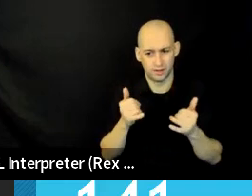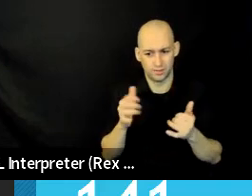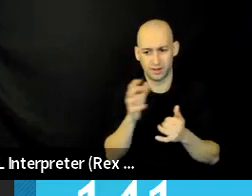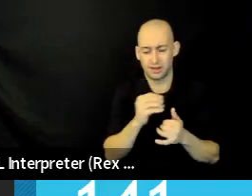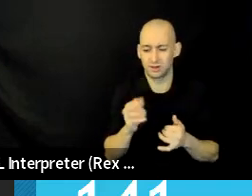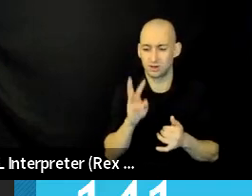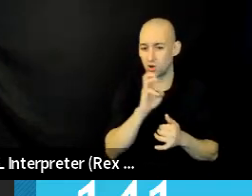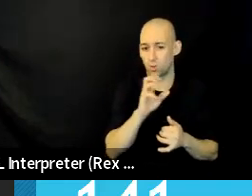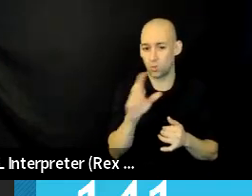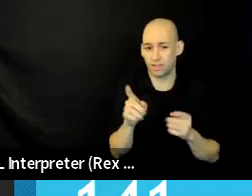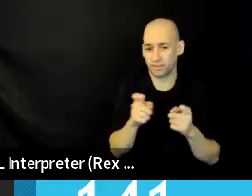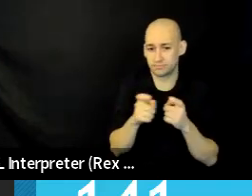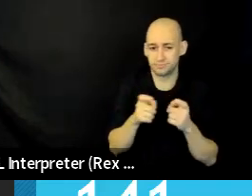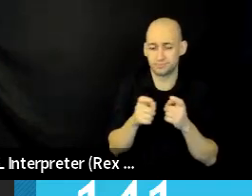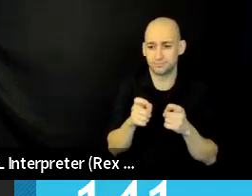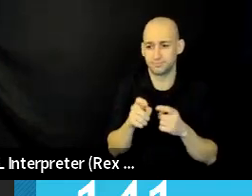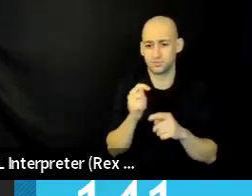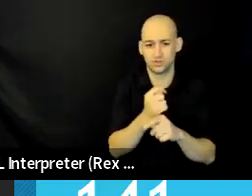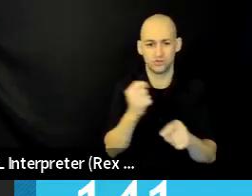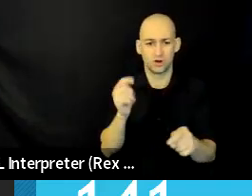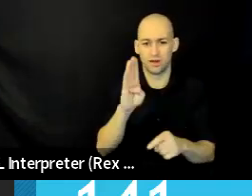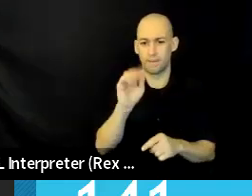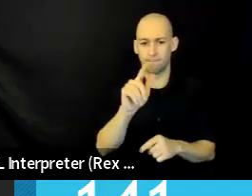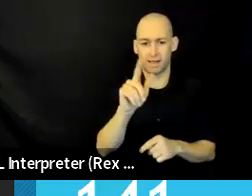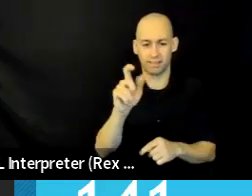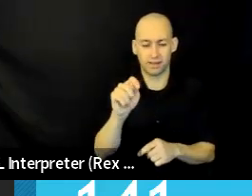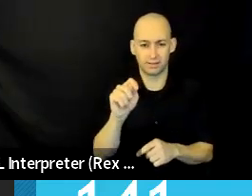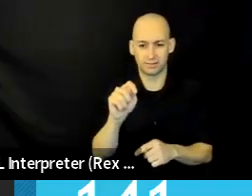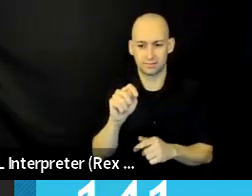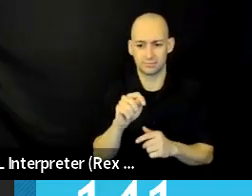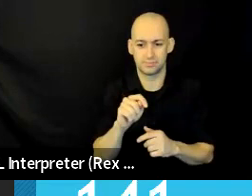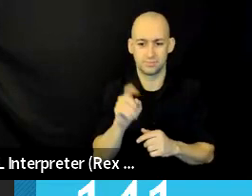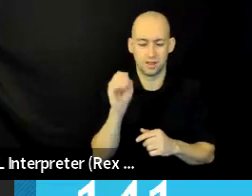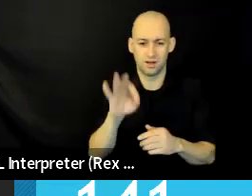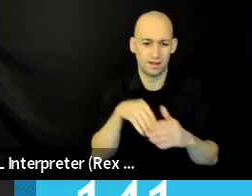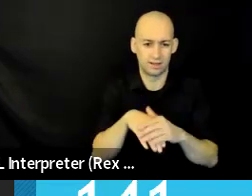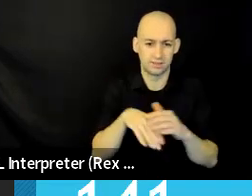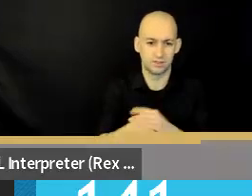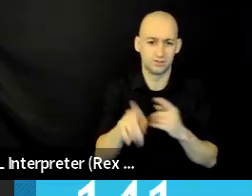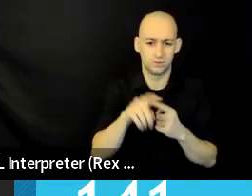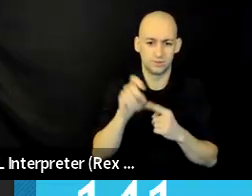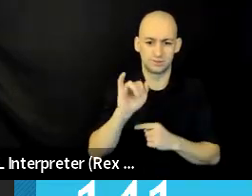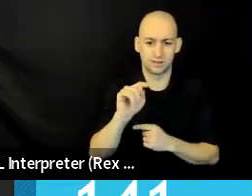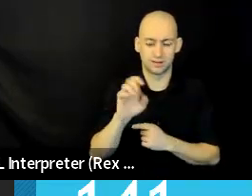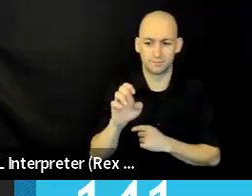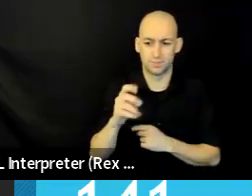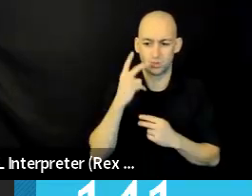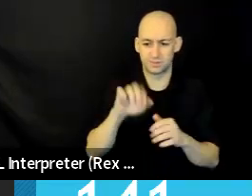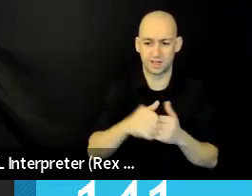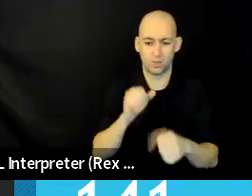well orchestrated, if you will, truck ballet of the access to the site. So we'll see how this